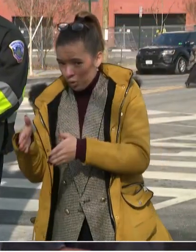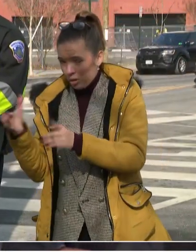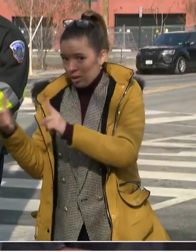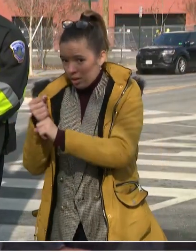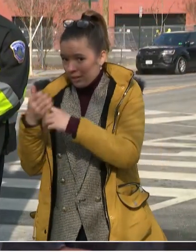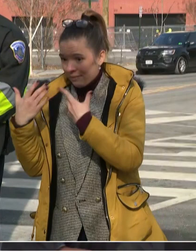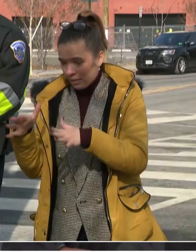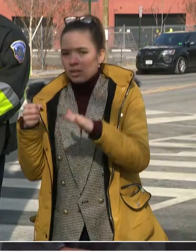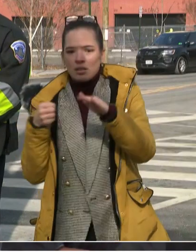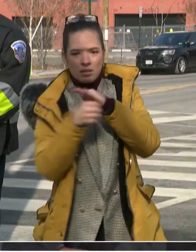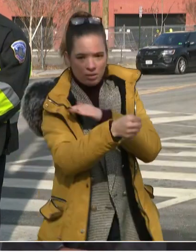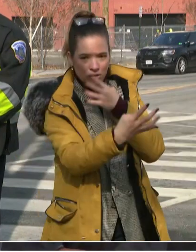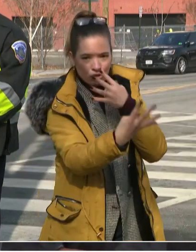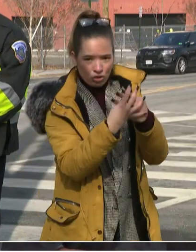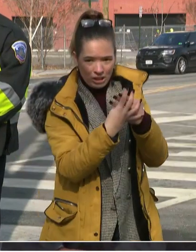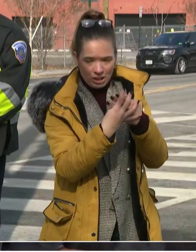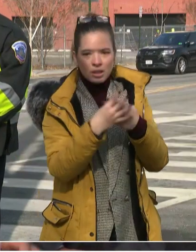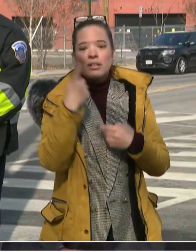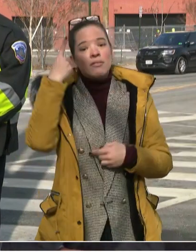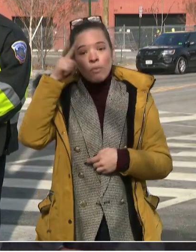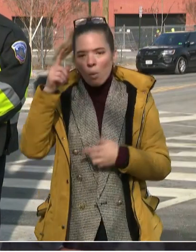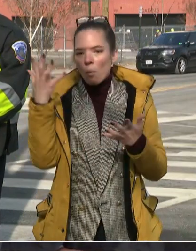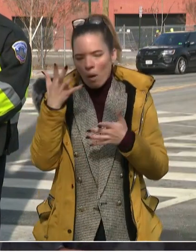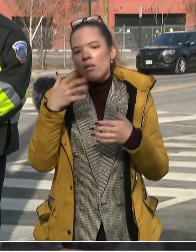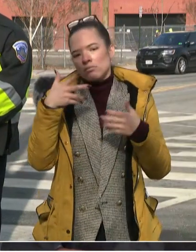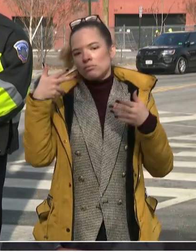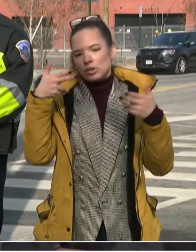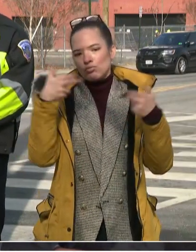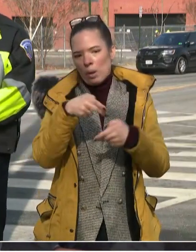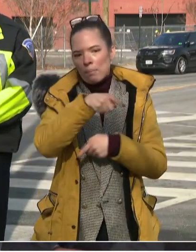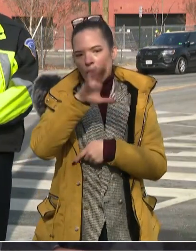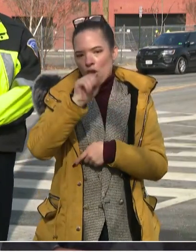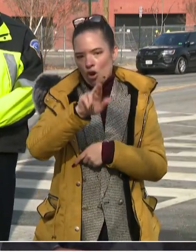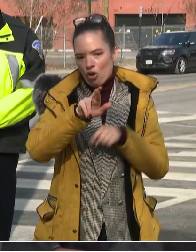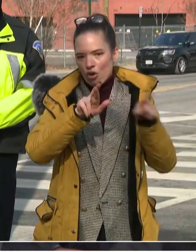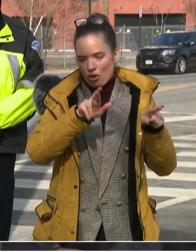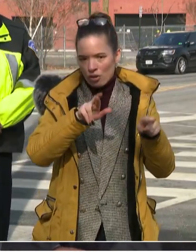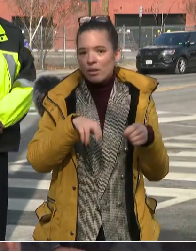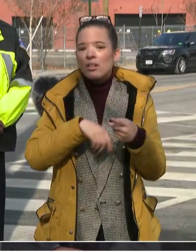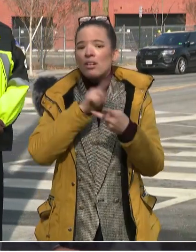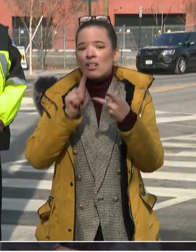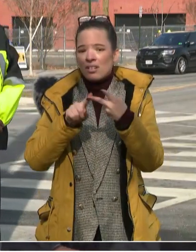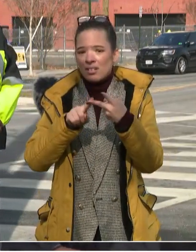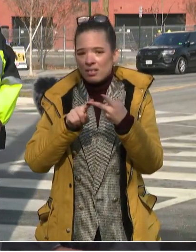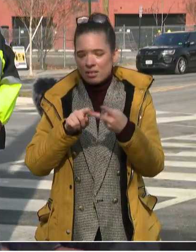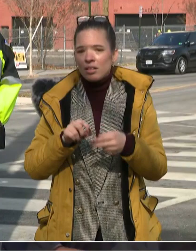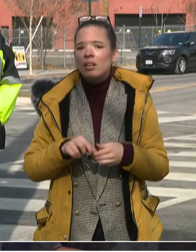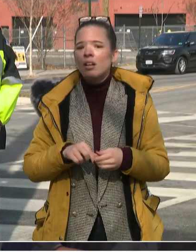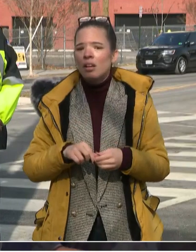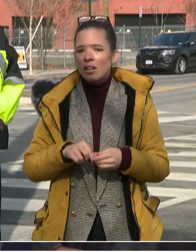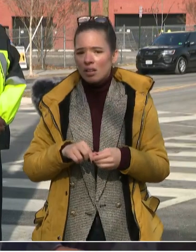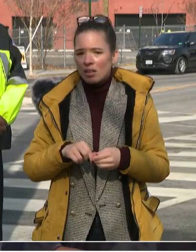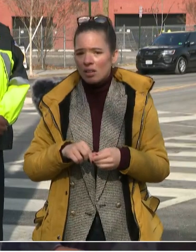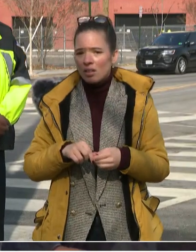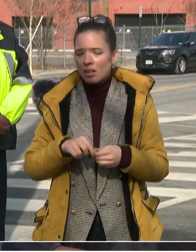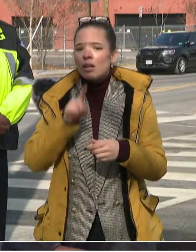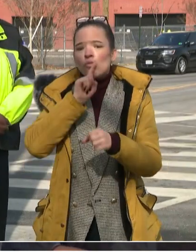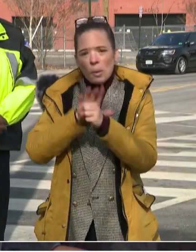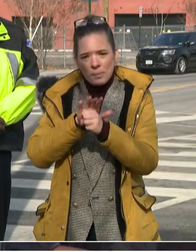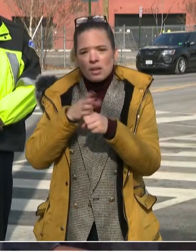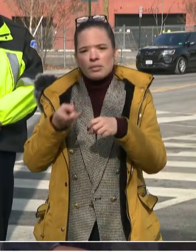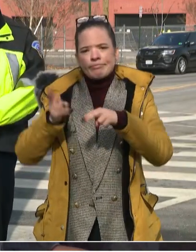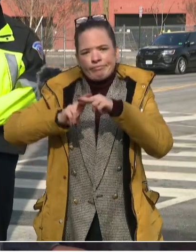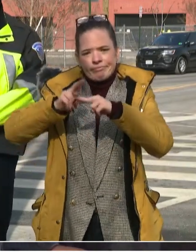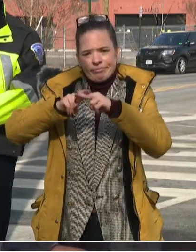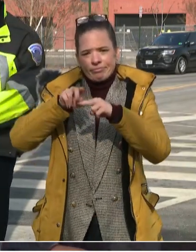the carjackings that they commit in community. First thing. In addition to that, we are committed to increase collaboration to address